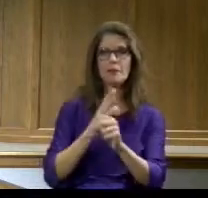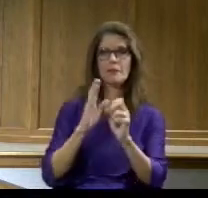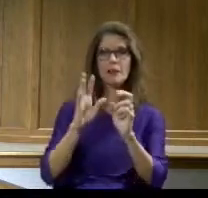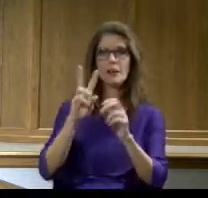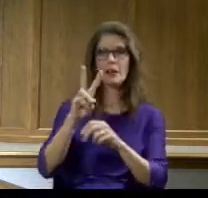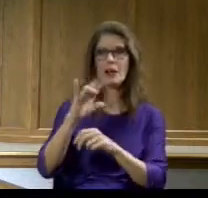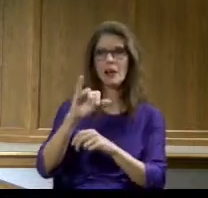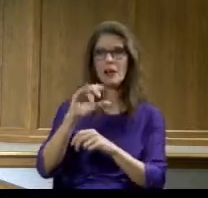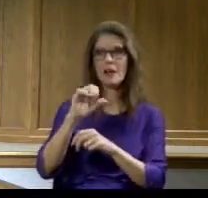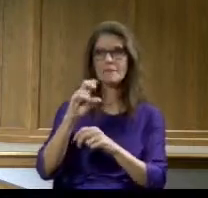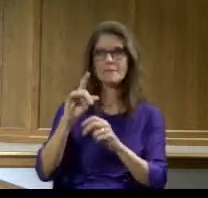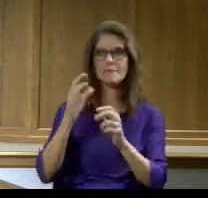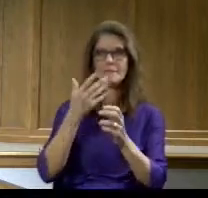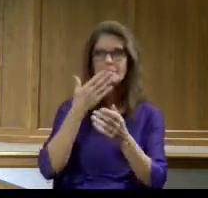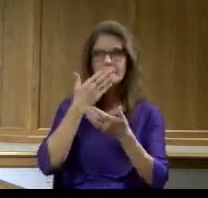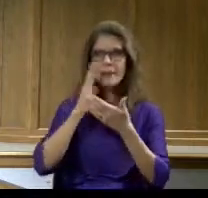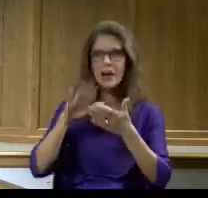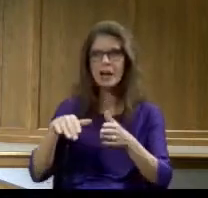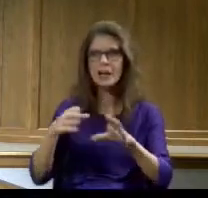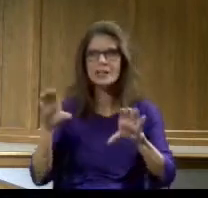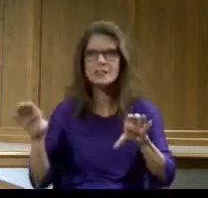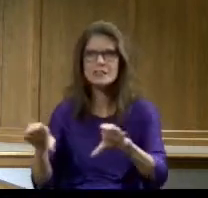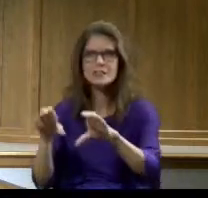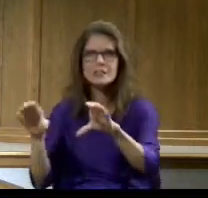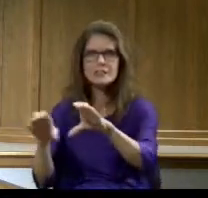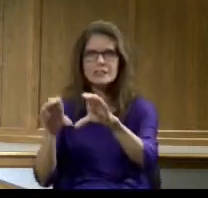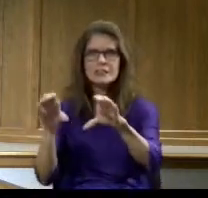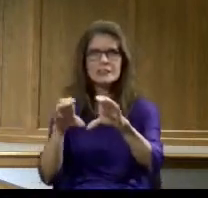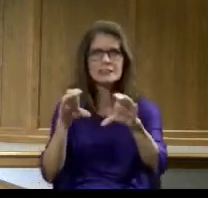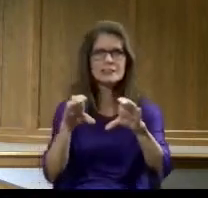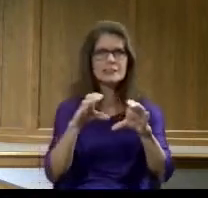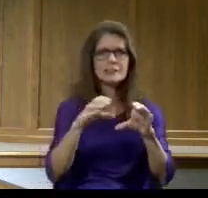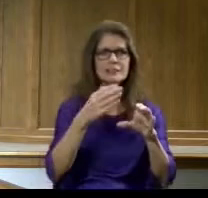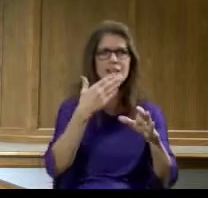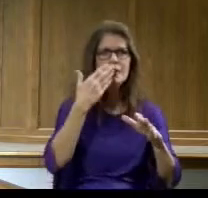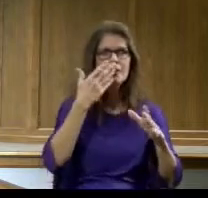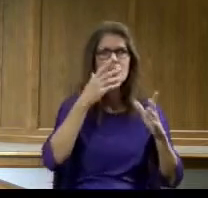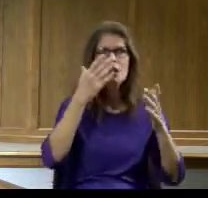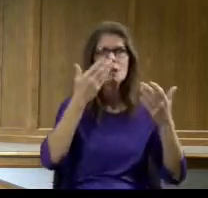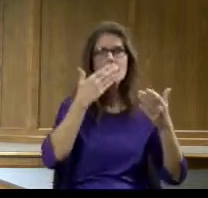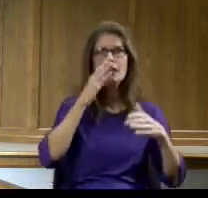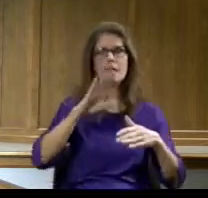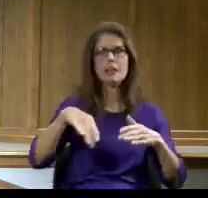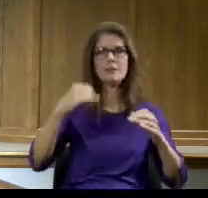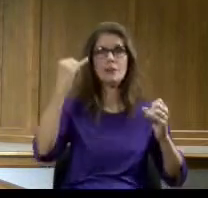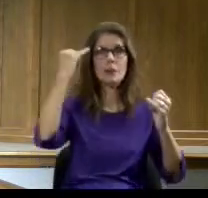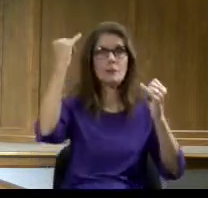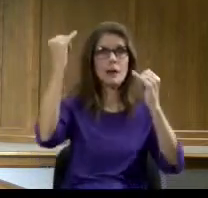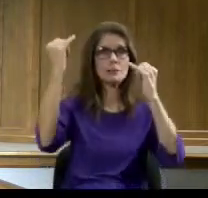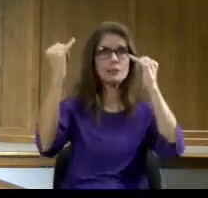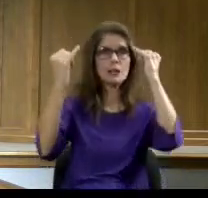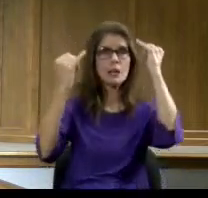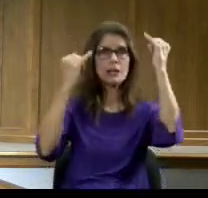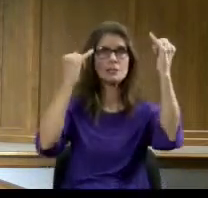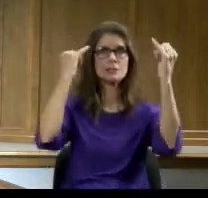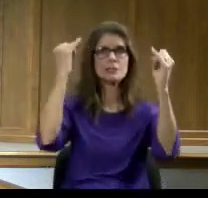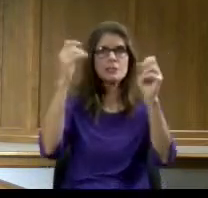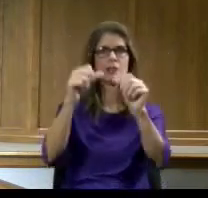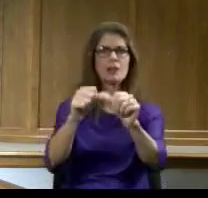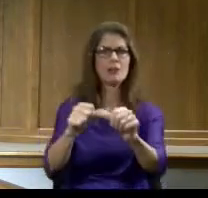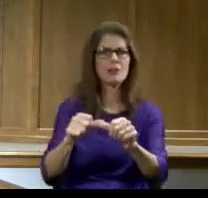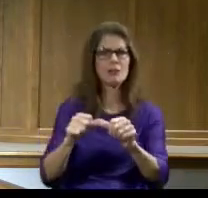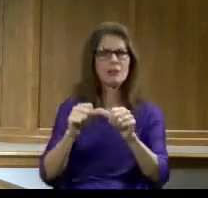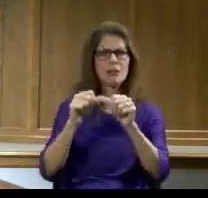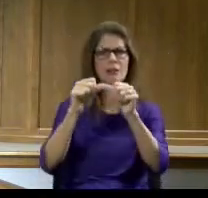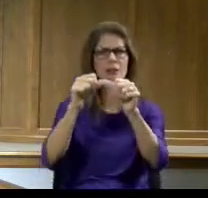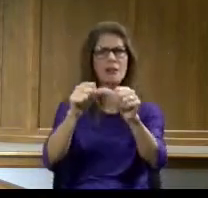From their callous hearts comes iniquity. Their evil imaginations have no limits. They scoff and